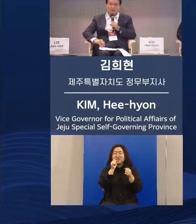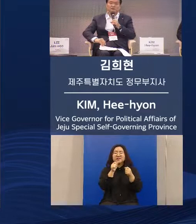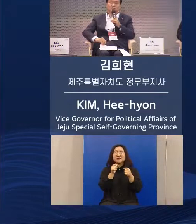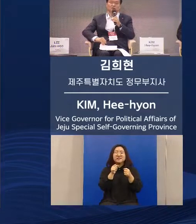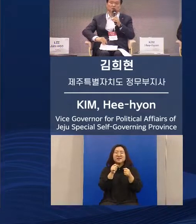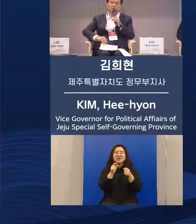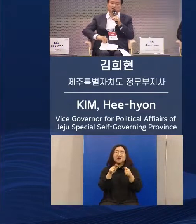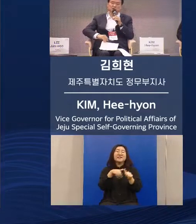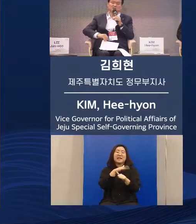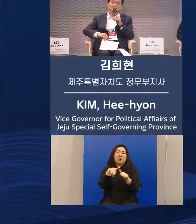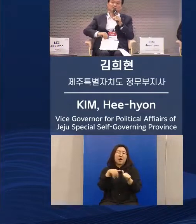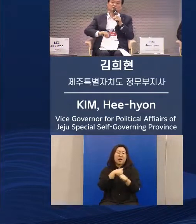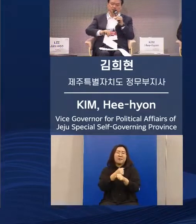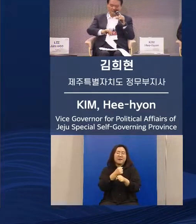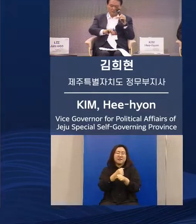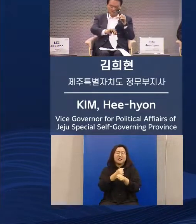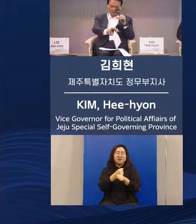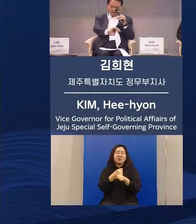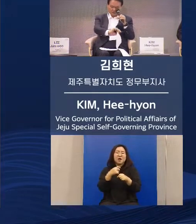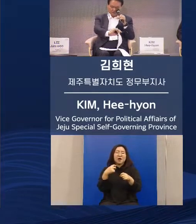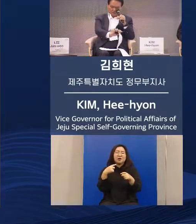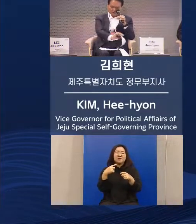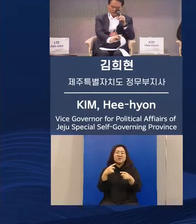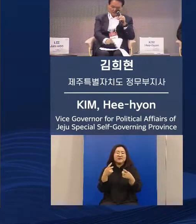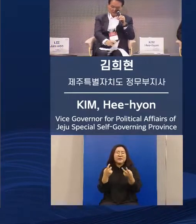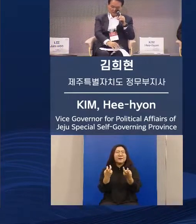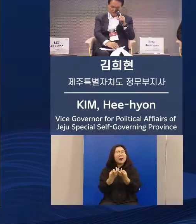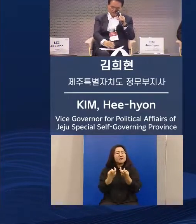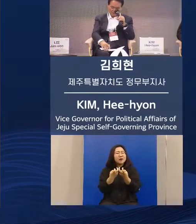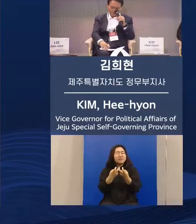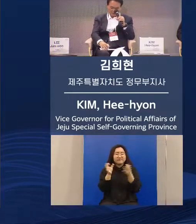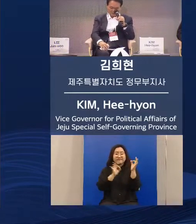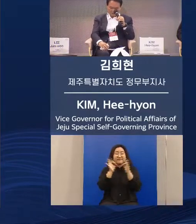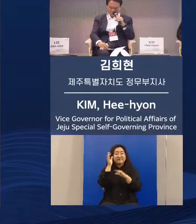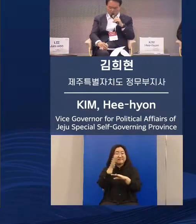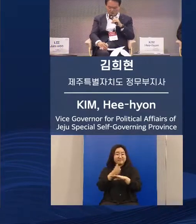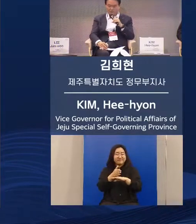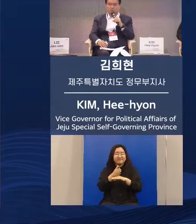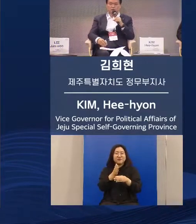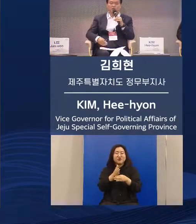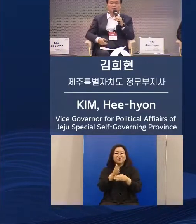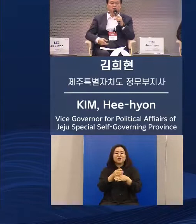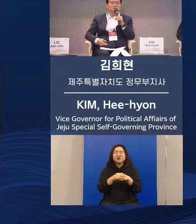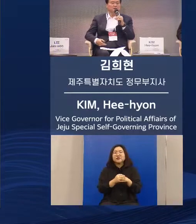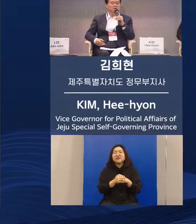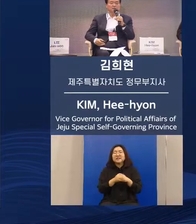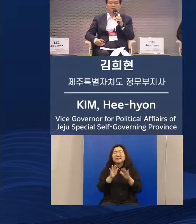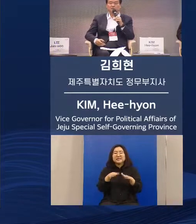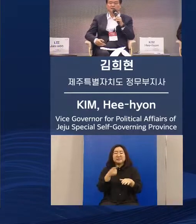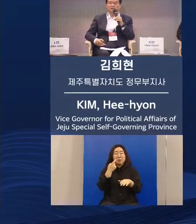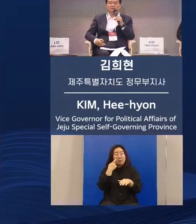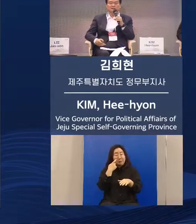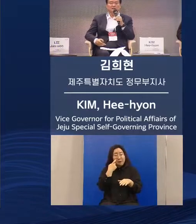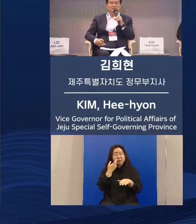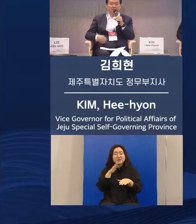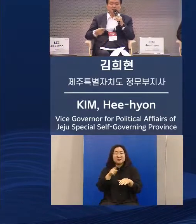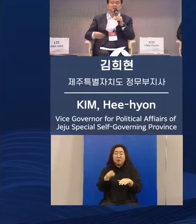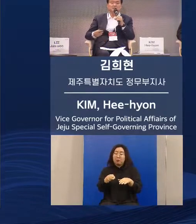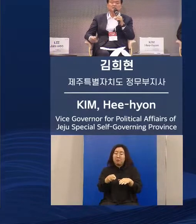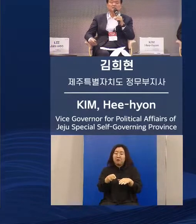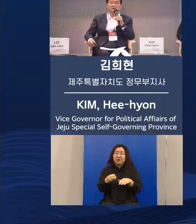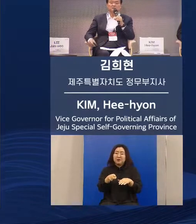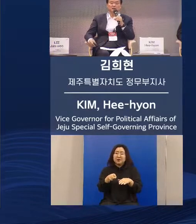people and citizens with hearing loss. And we still develop some policies to further improve this